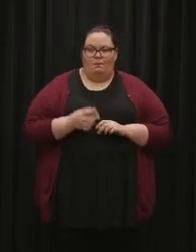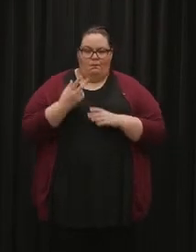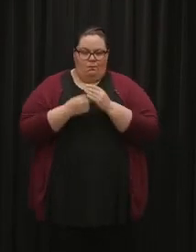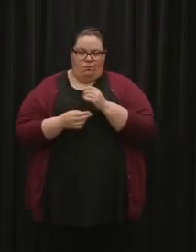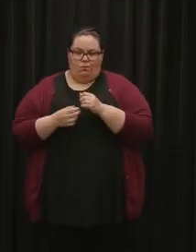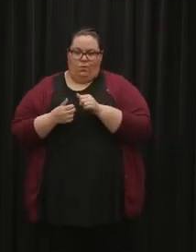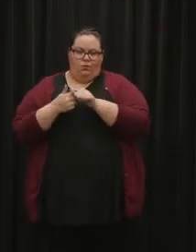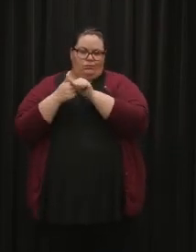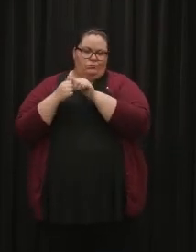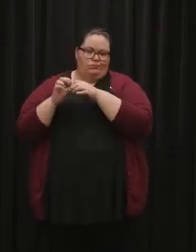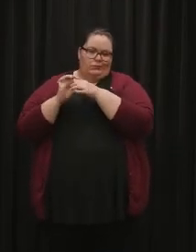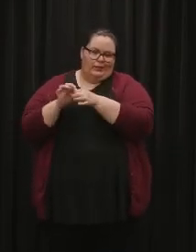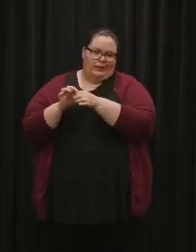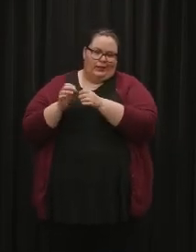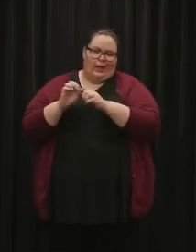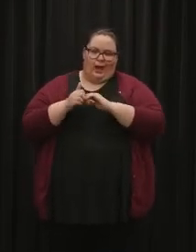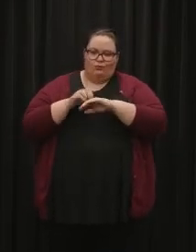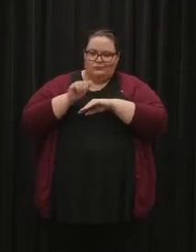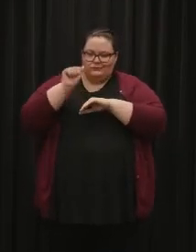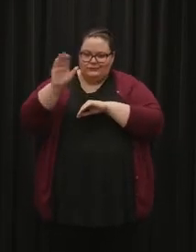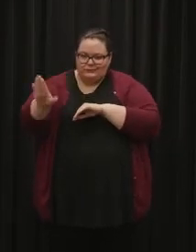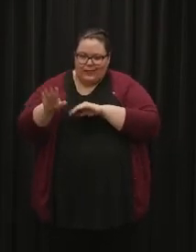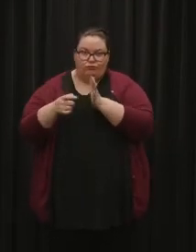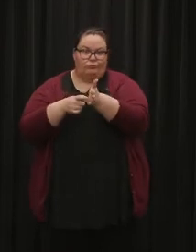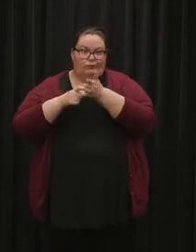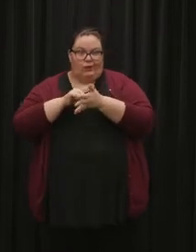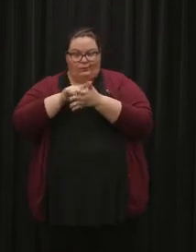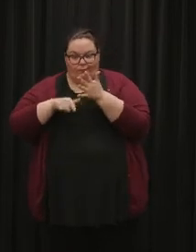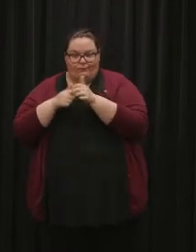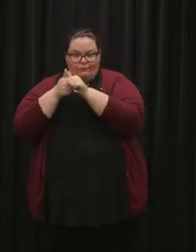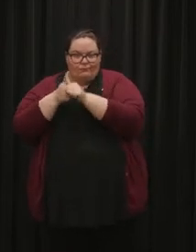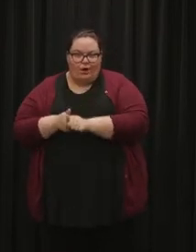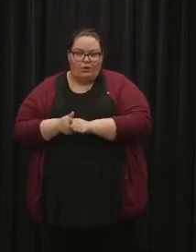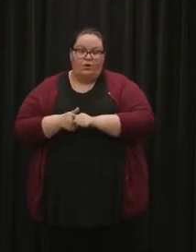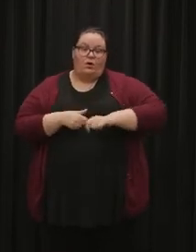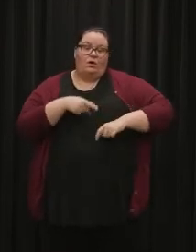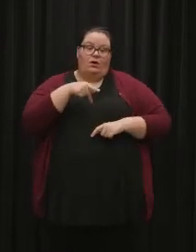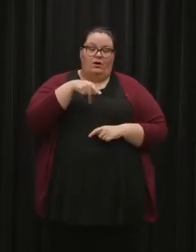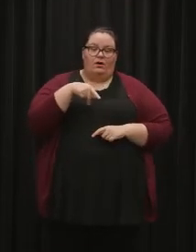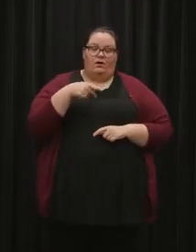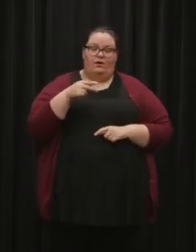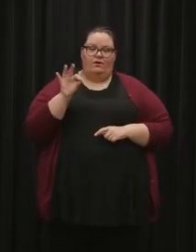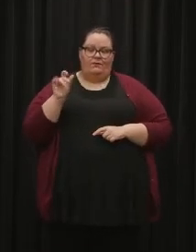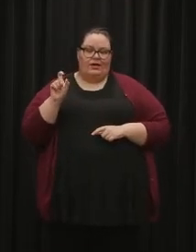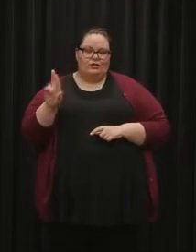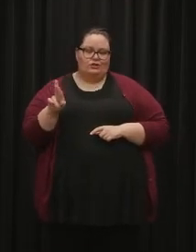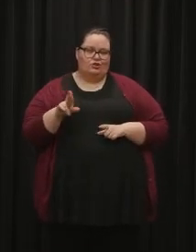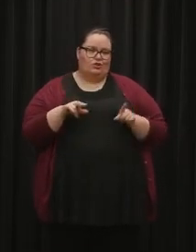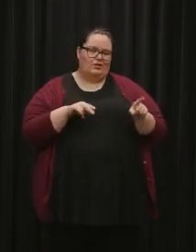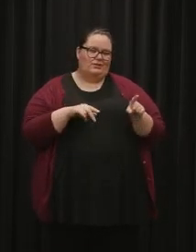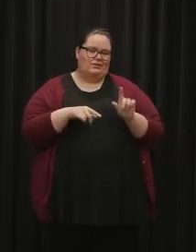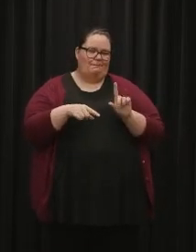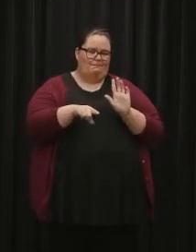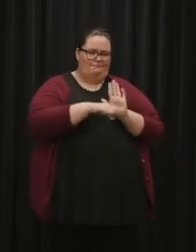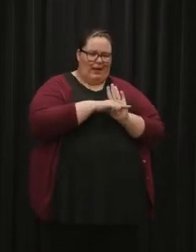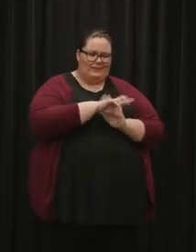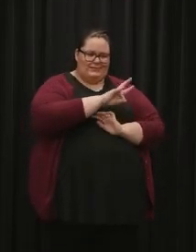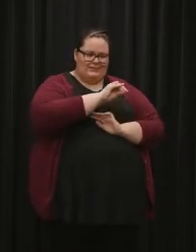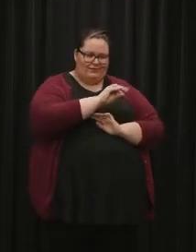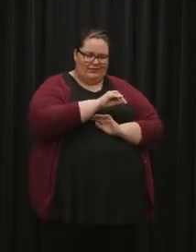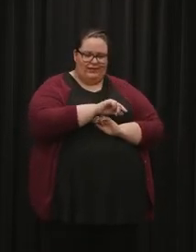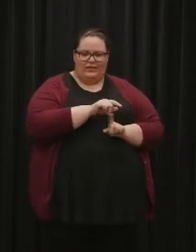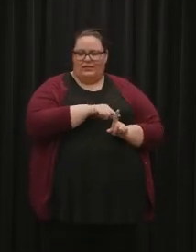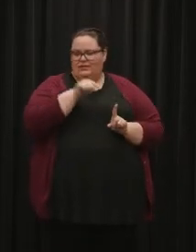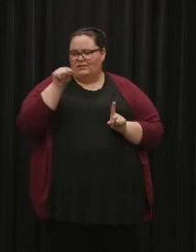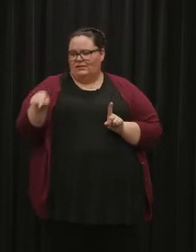with respect to transportation and storage at certain temperatures. So the Pfizer one is minus 80 or minus 70, and the